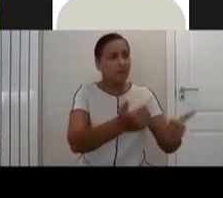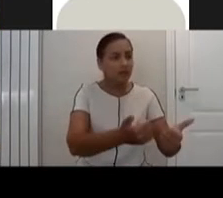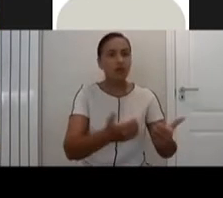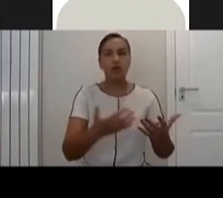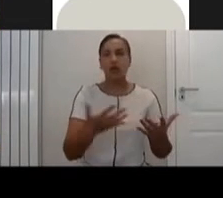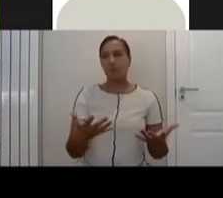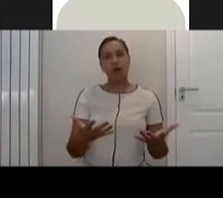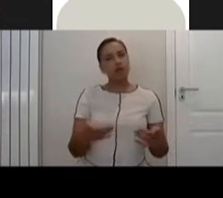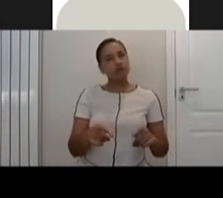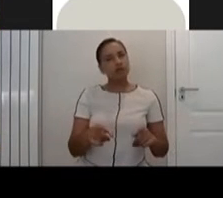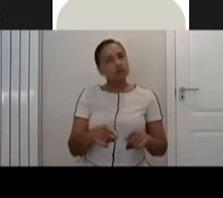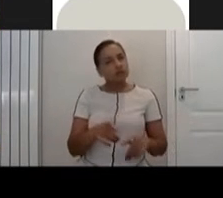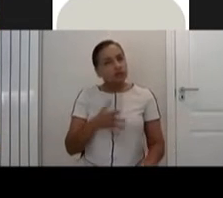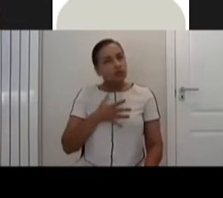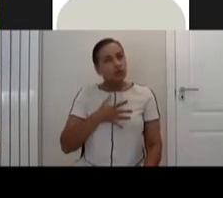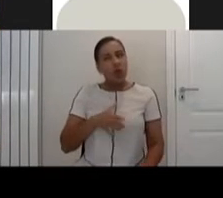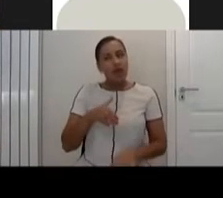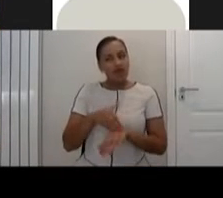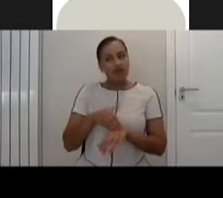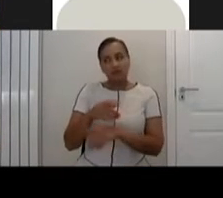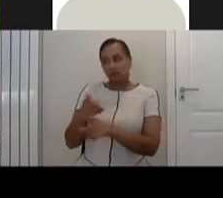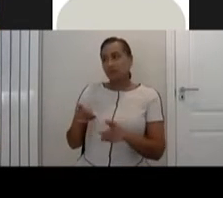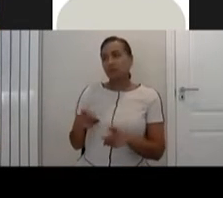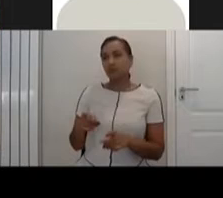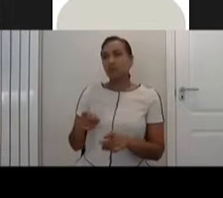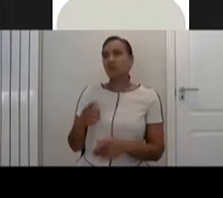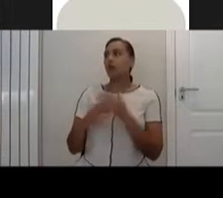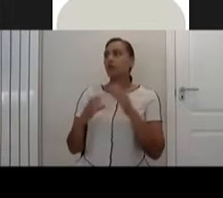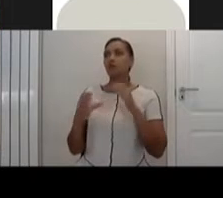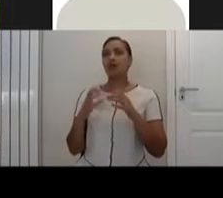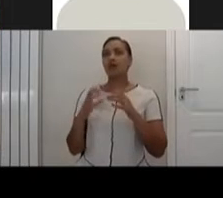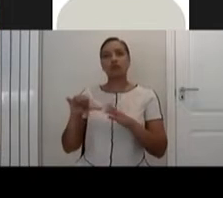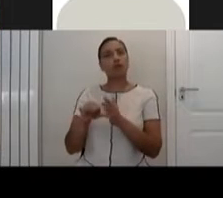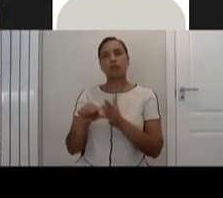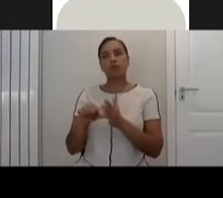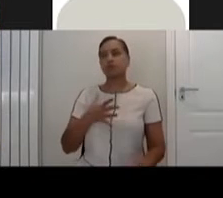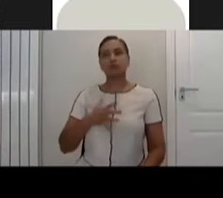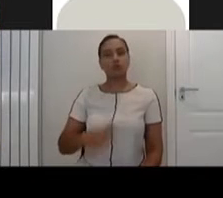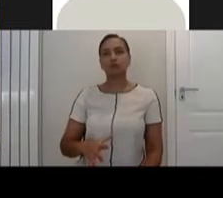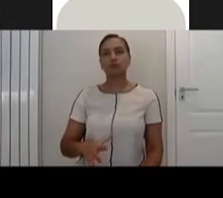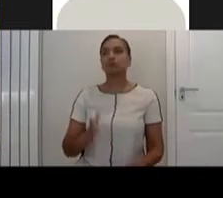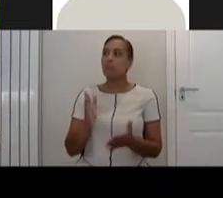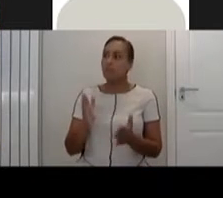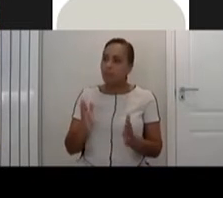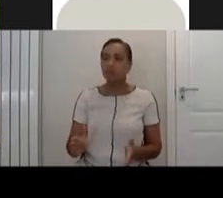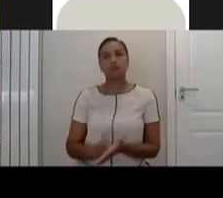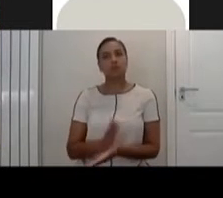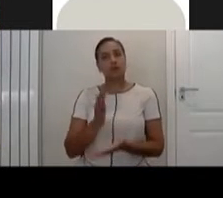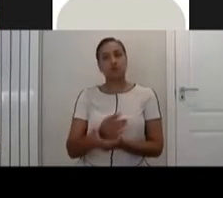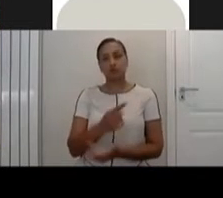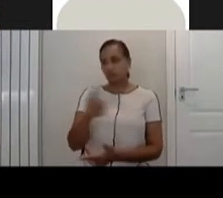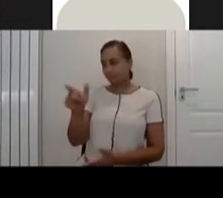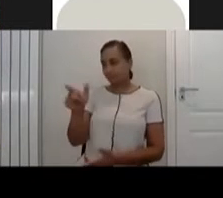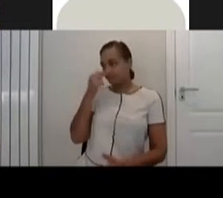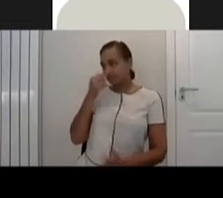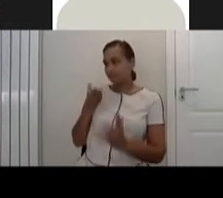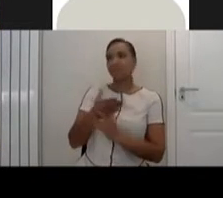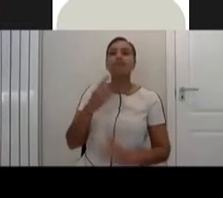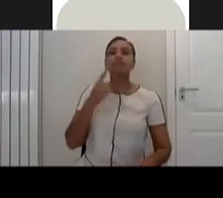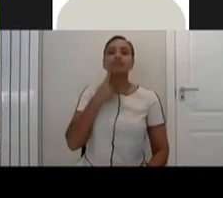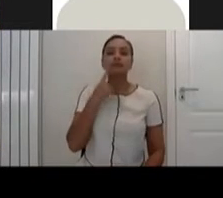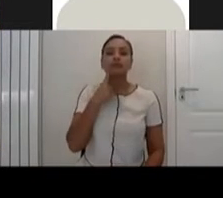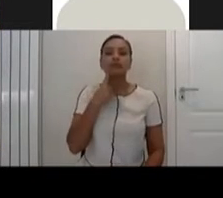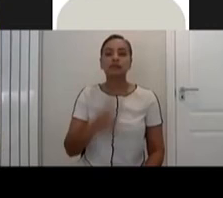don't want it to be that if that's the only way to communicate, how do we ensure that people can access? So for example, we've